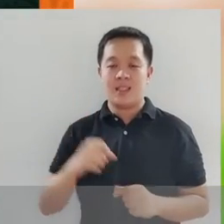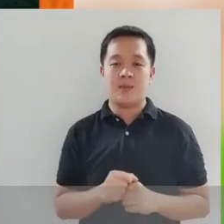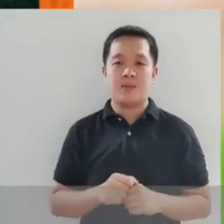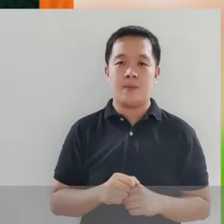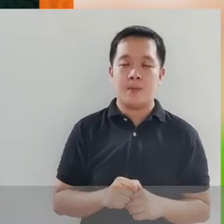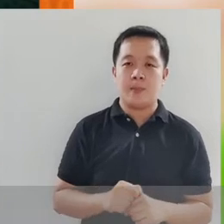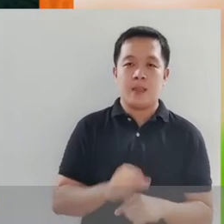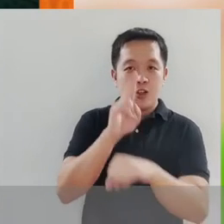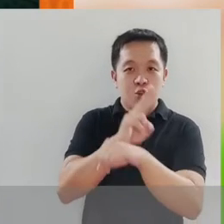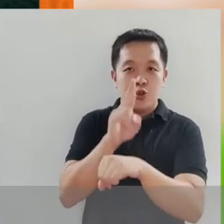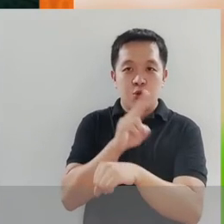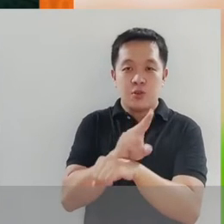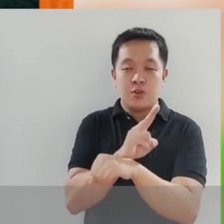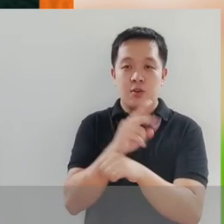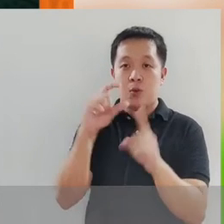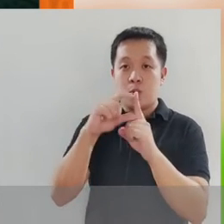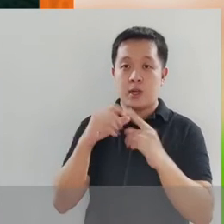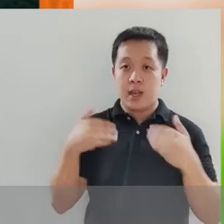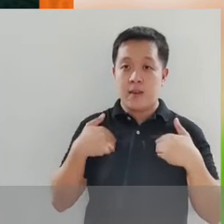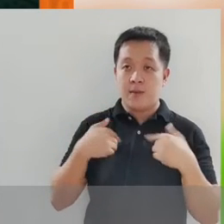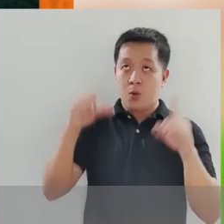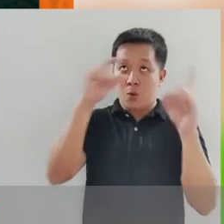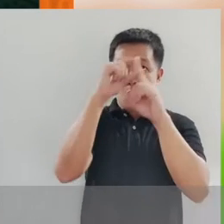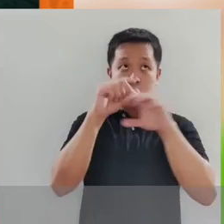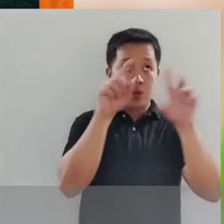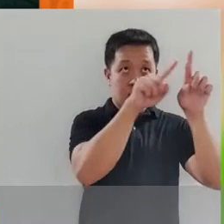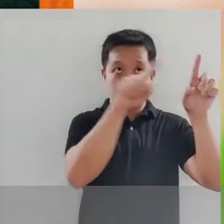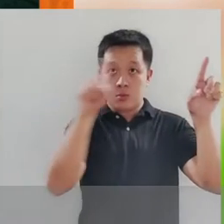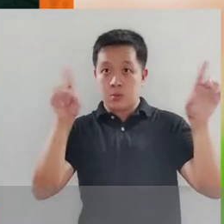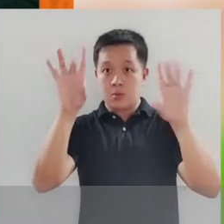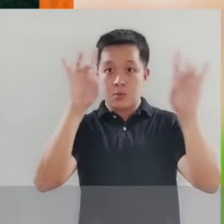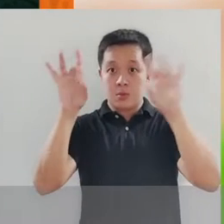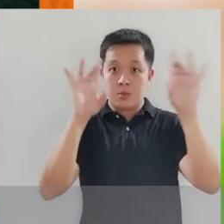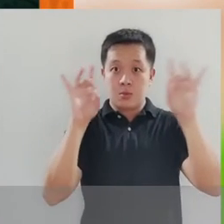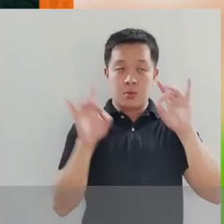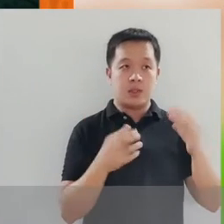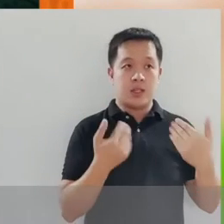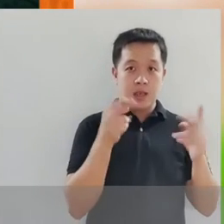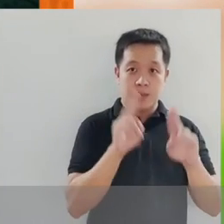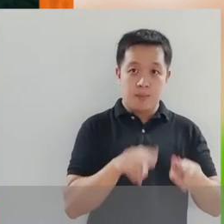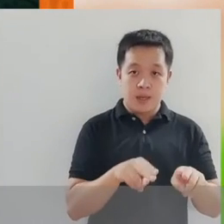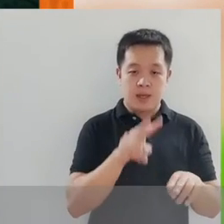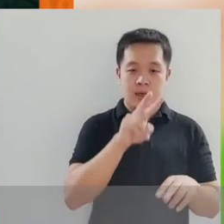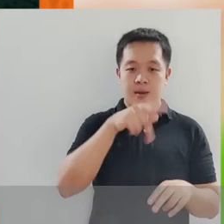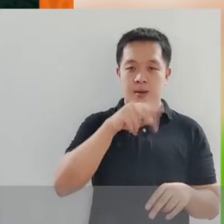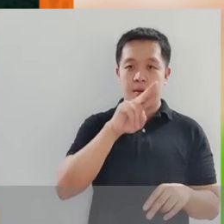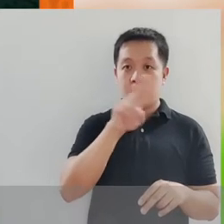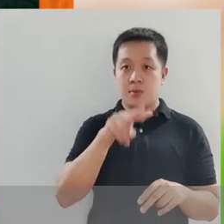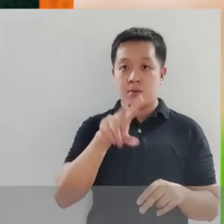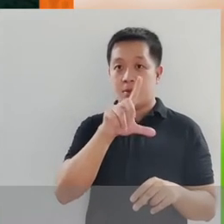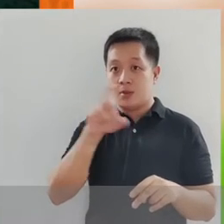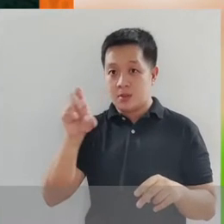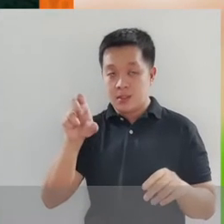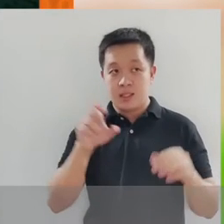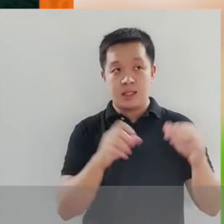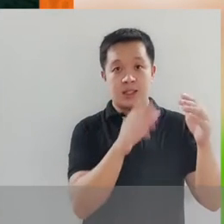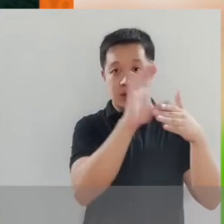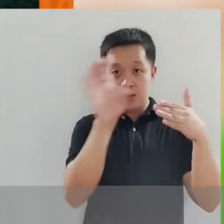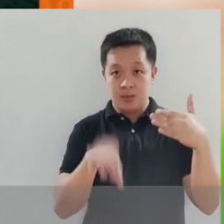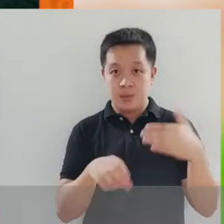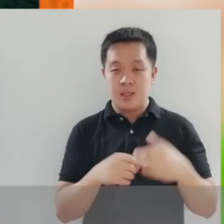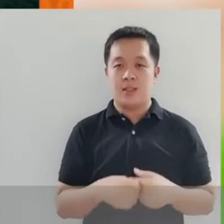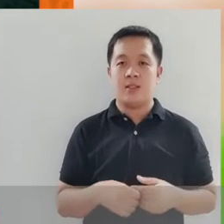Use the words from the word bank to complete the crossword puzzle. Let us start with the words going